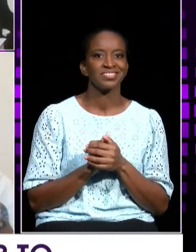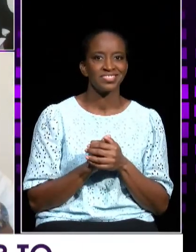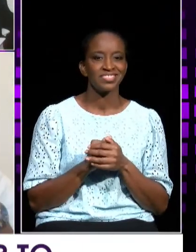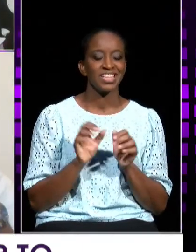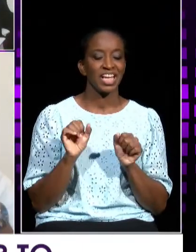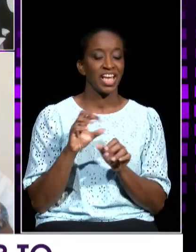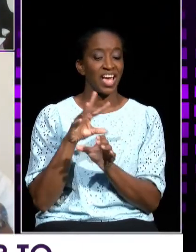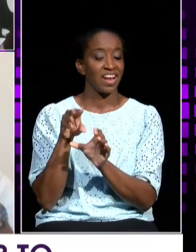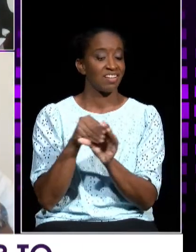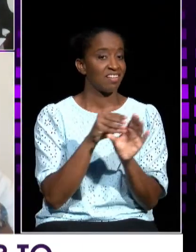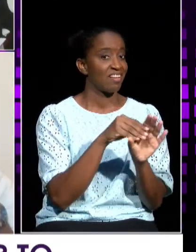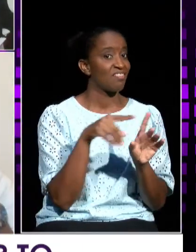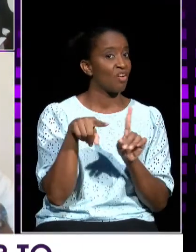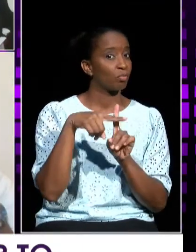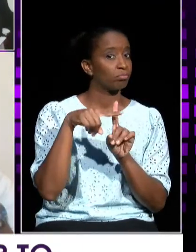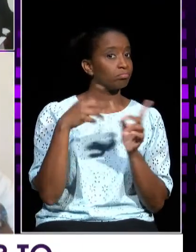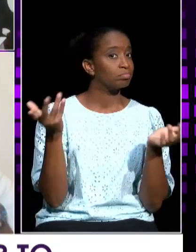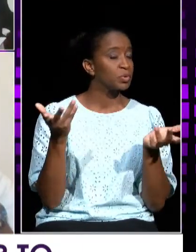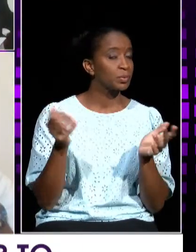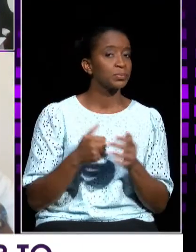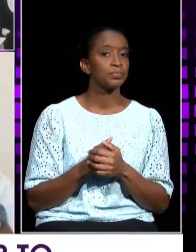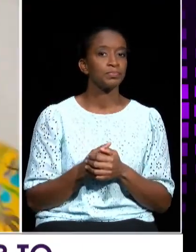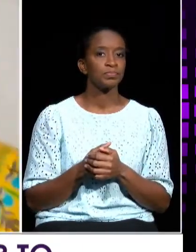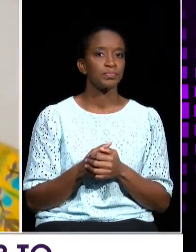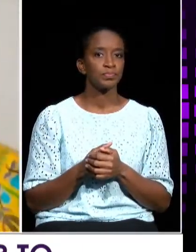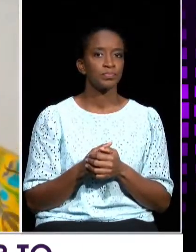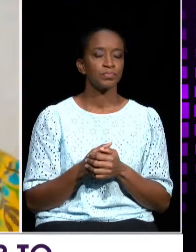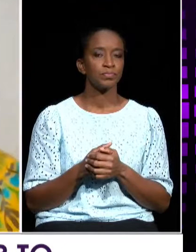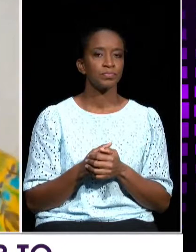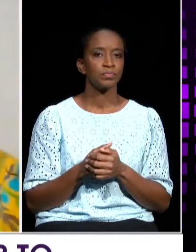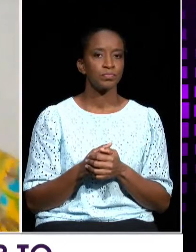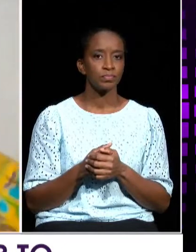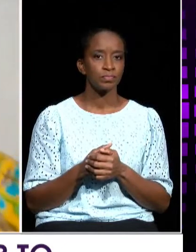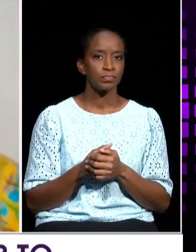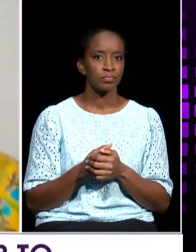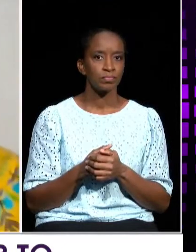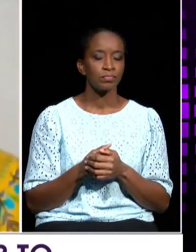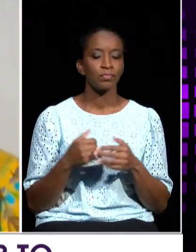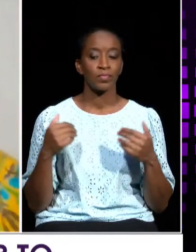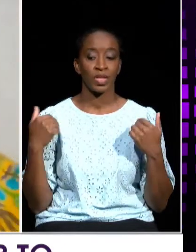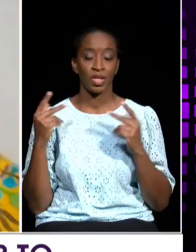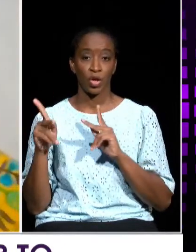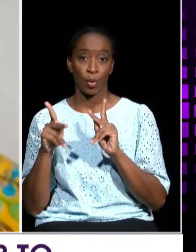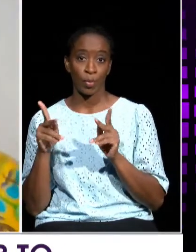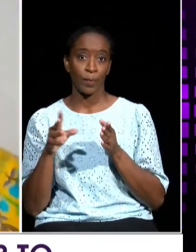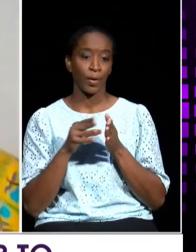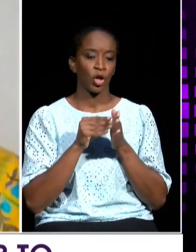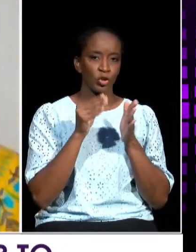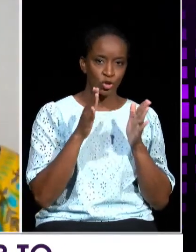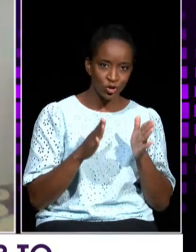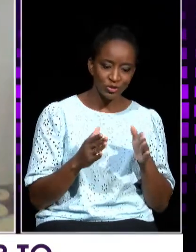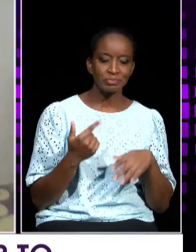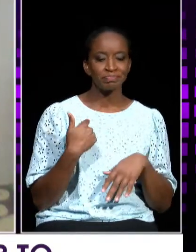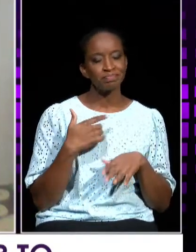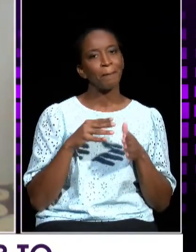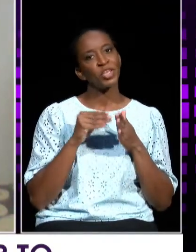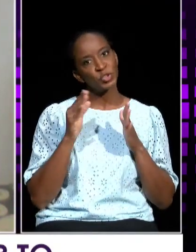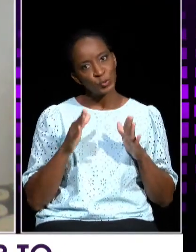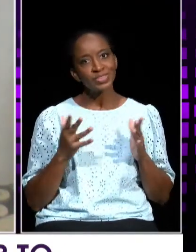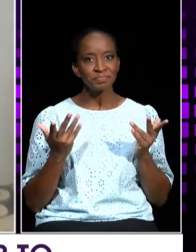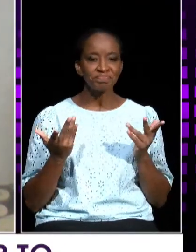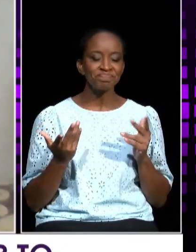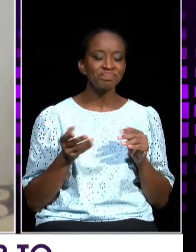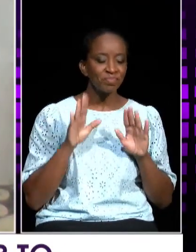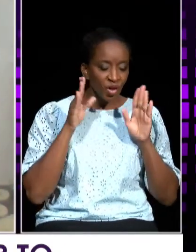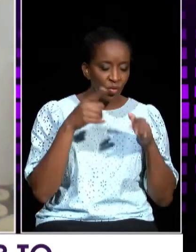get involved in? Yes, please. Well, in terms of youth and in terms of students, I will speak in terms of students. As I am a student, I would encourage